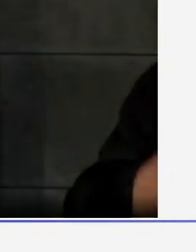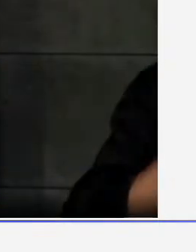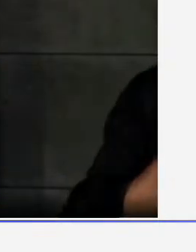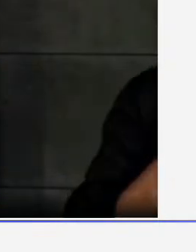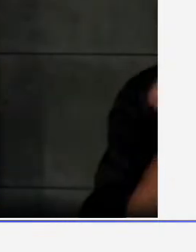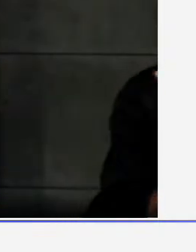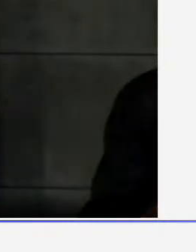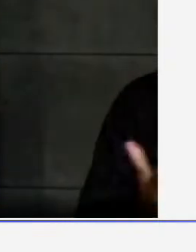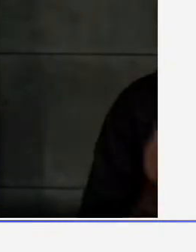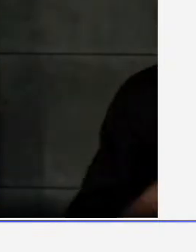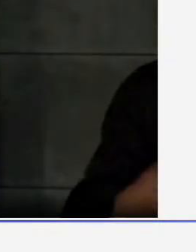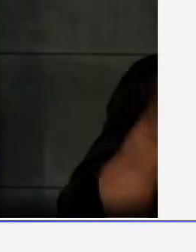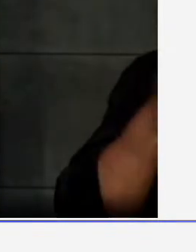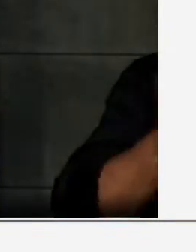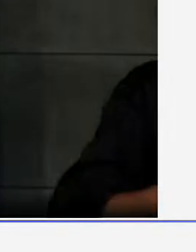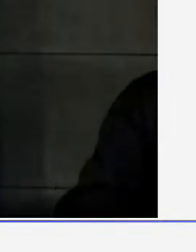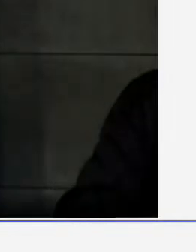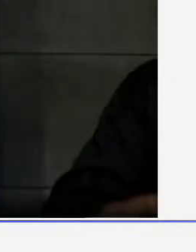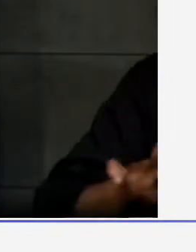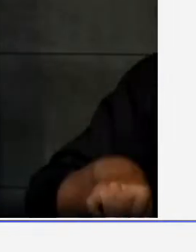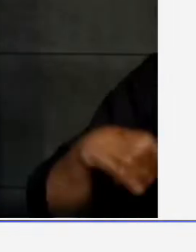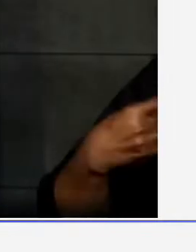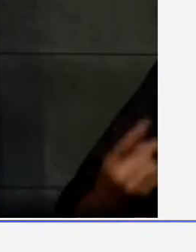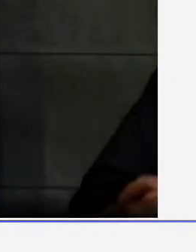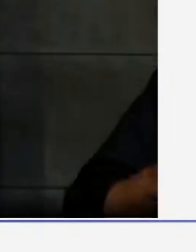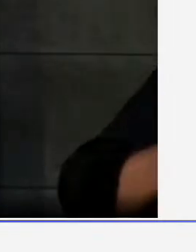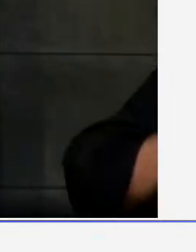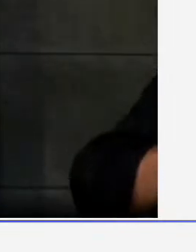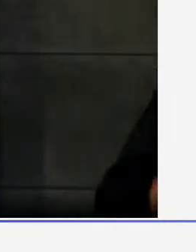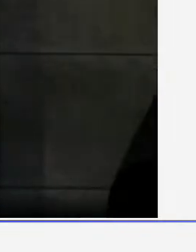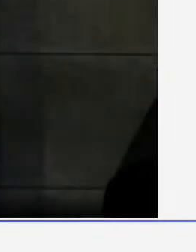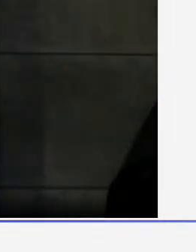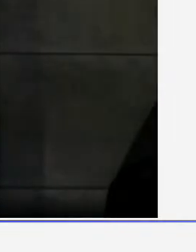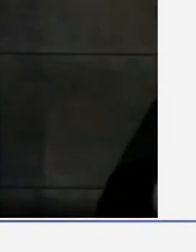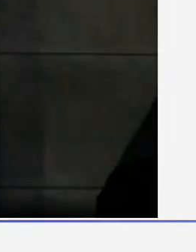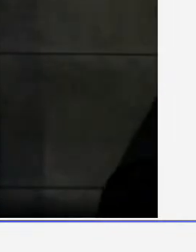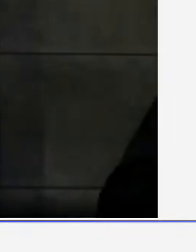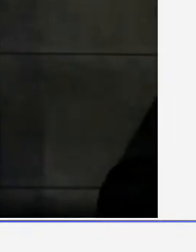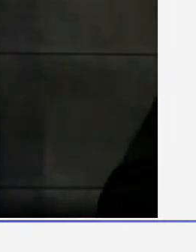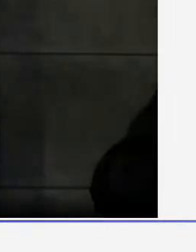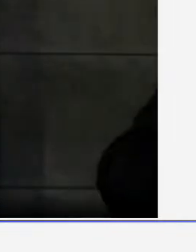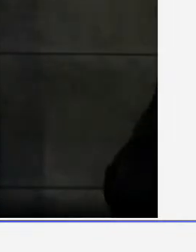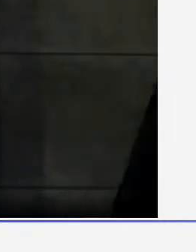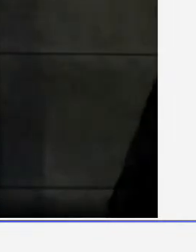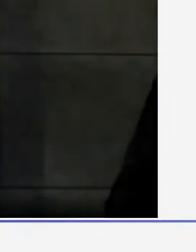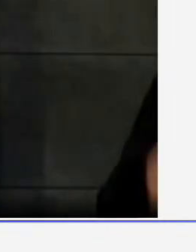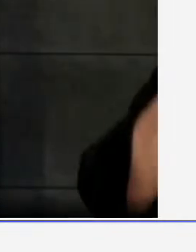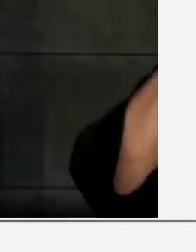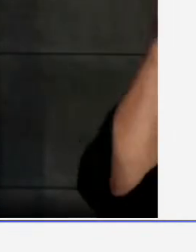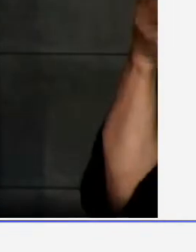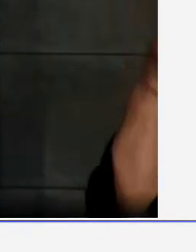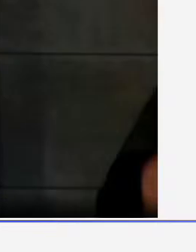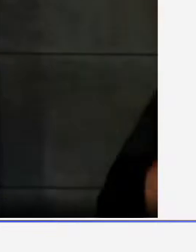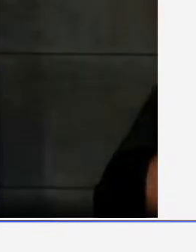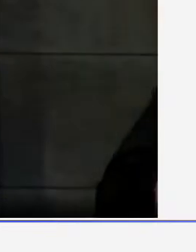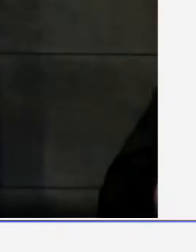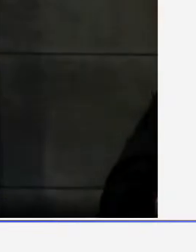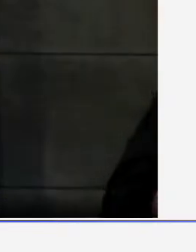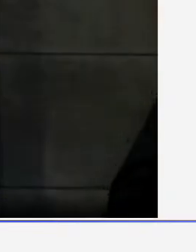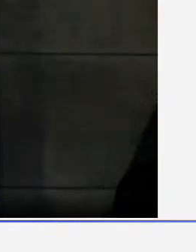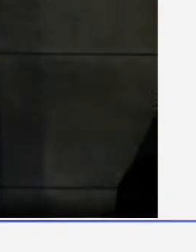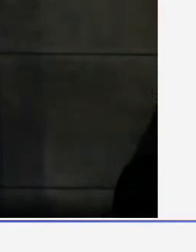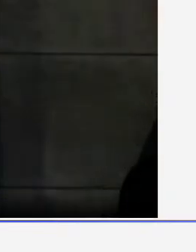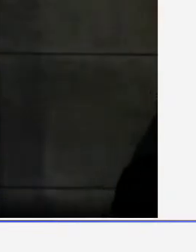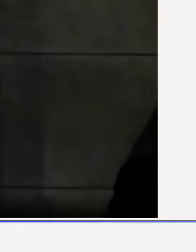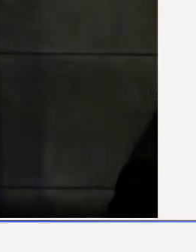All that's taken place since Katrina. We've really got better at focusing on the actual hazards themselves. Saffir-Simpson, remember,